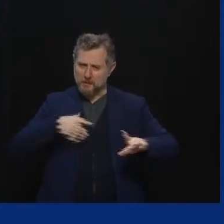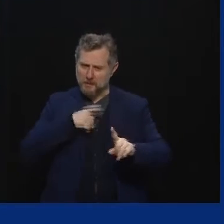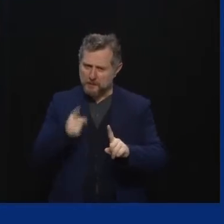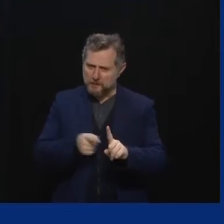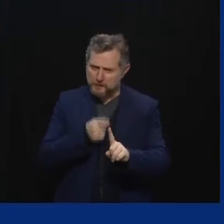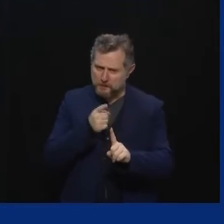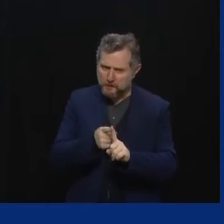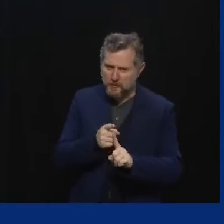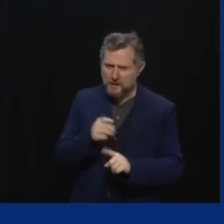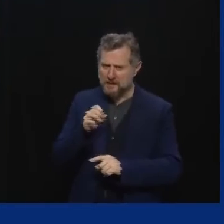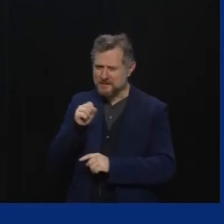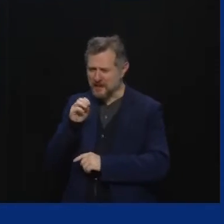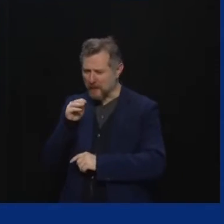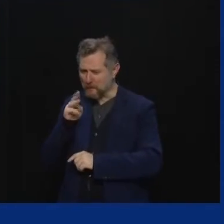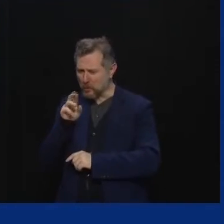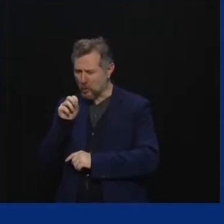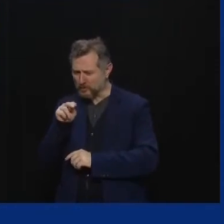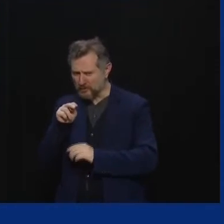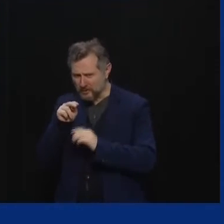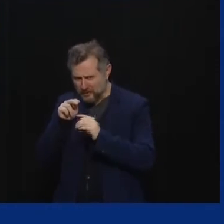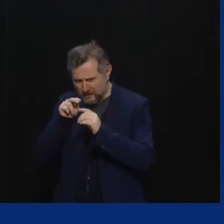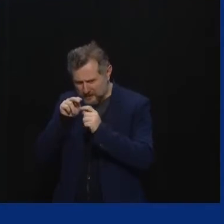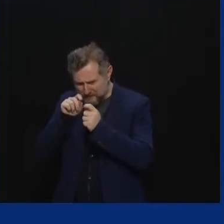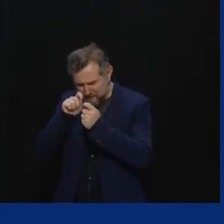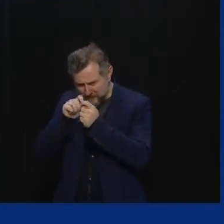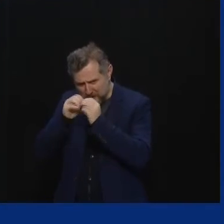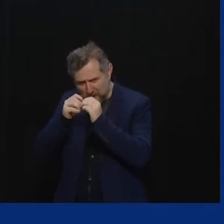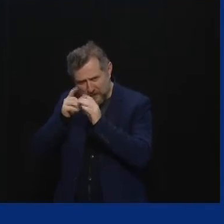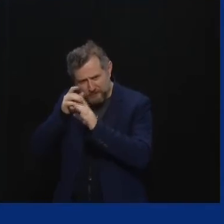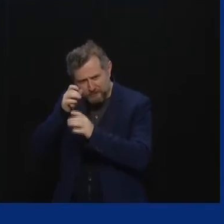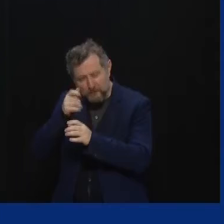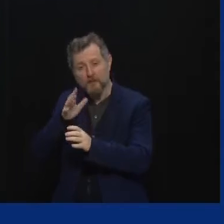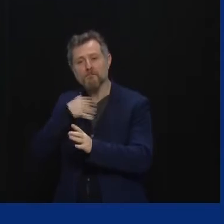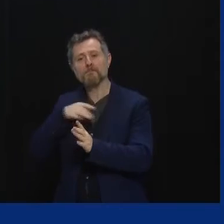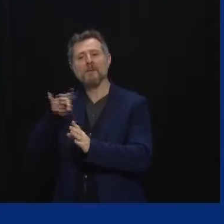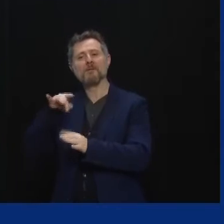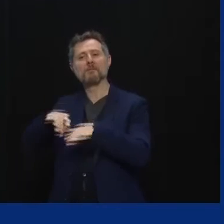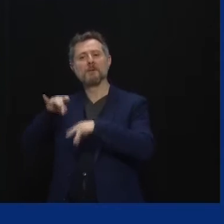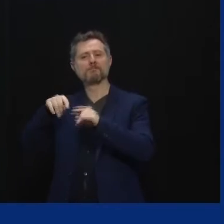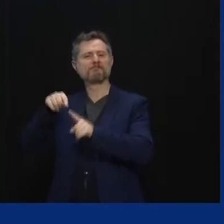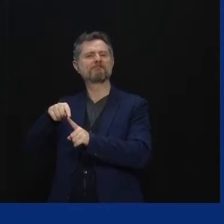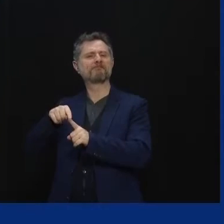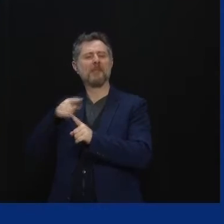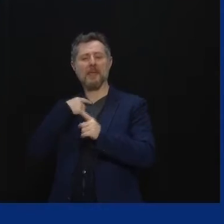Omicron virus. We will find this. There's no question